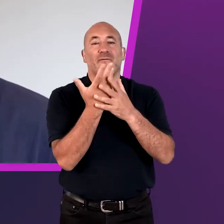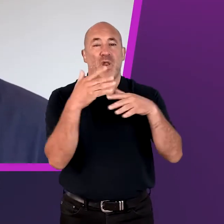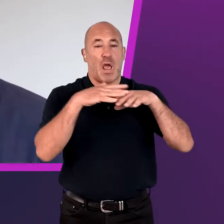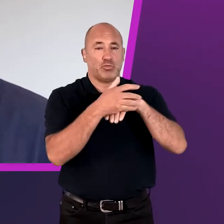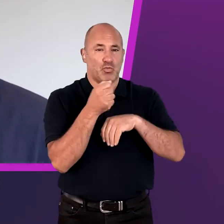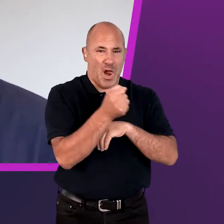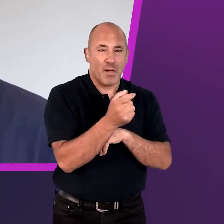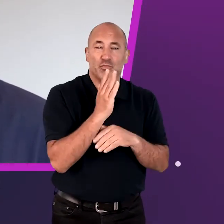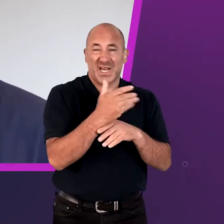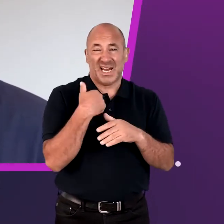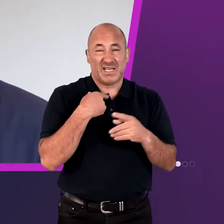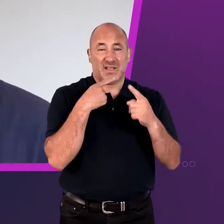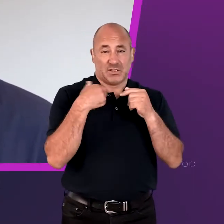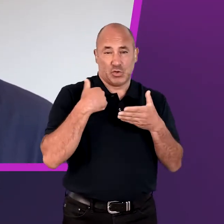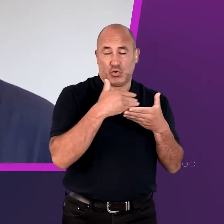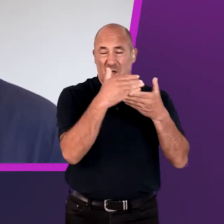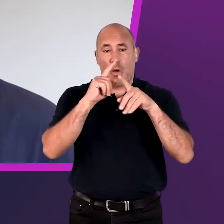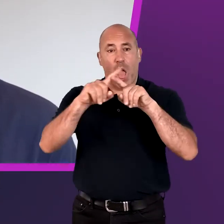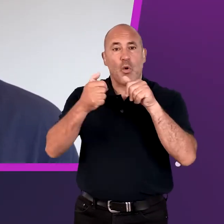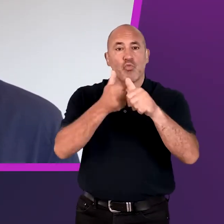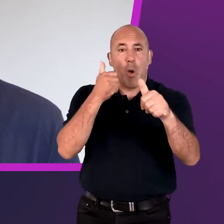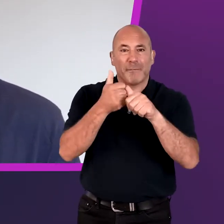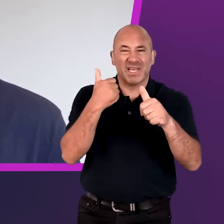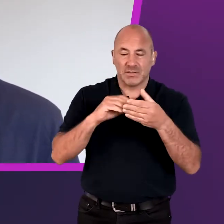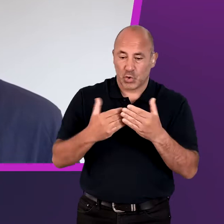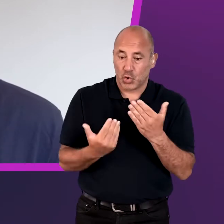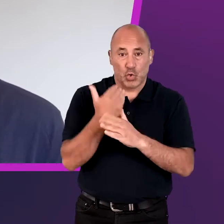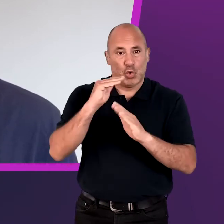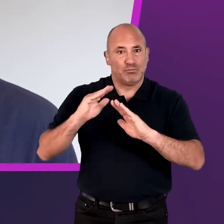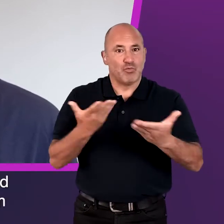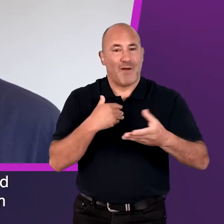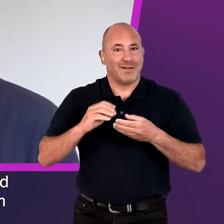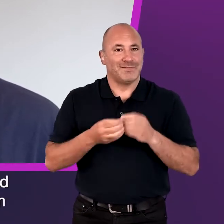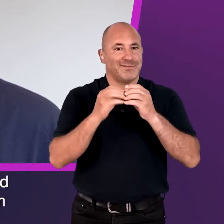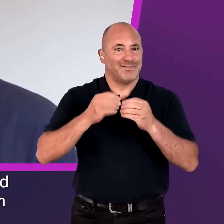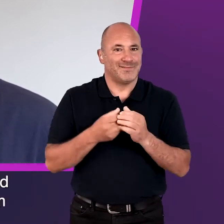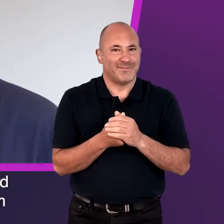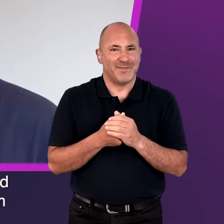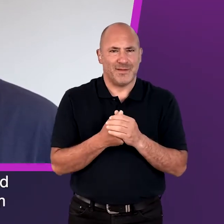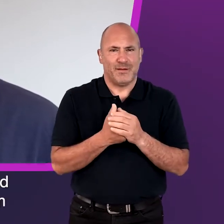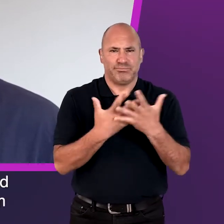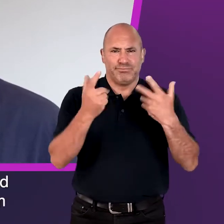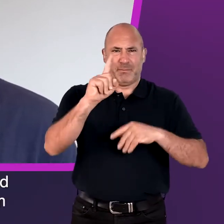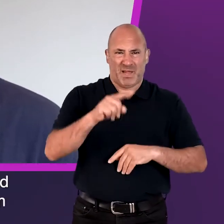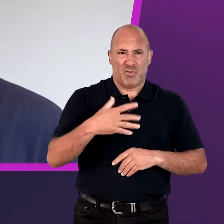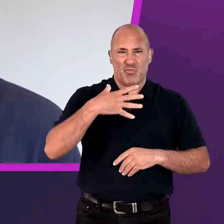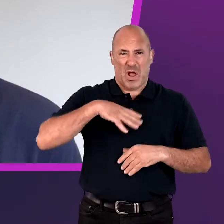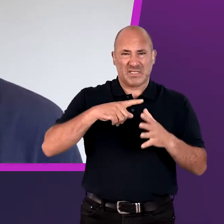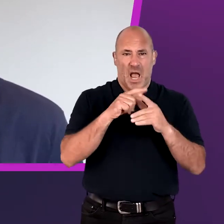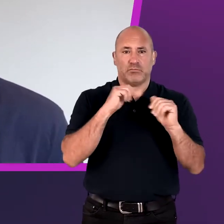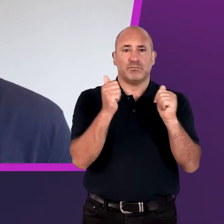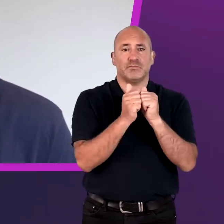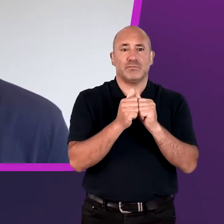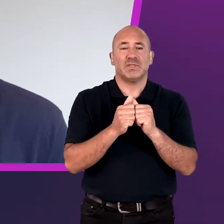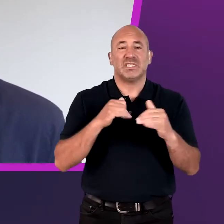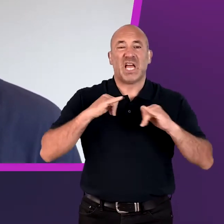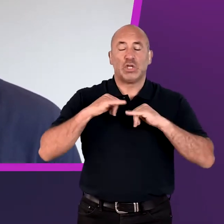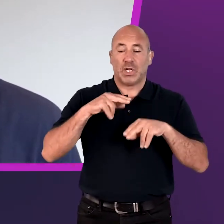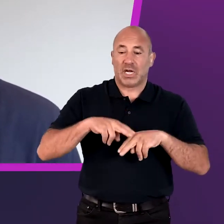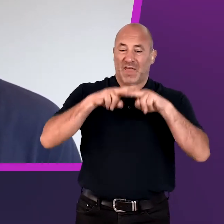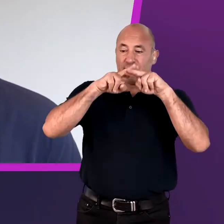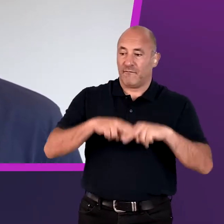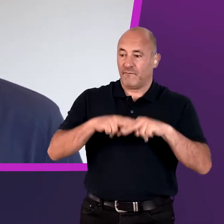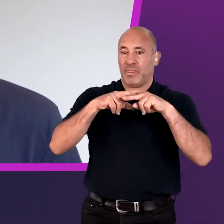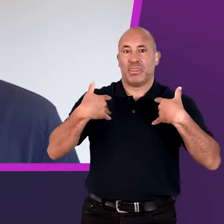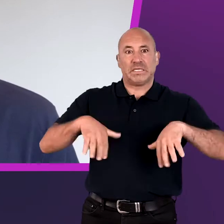Rail, but this is about sharing data with other companies to create new services. I don't think many people would want an app that just told them when station lifts worked